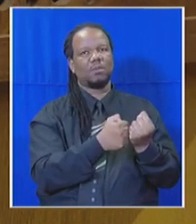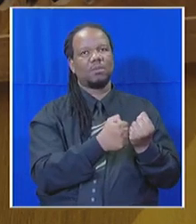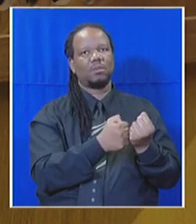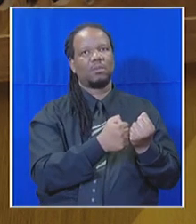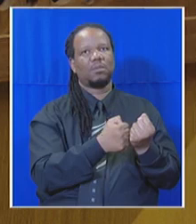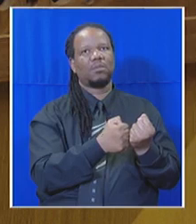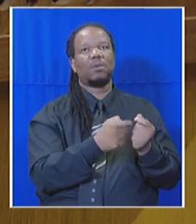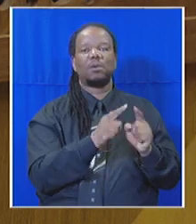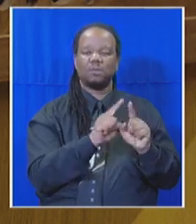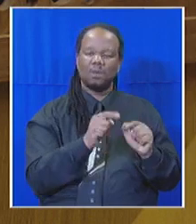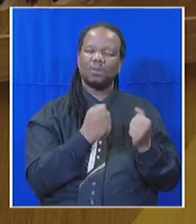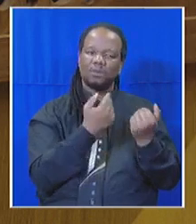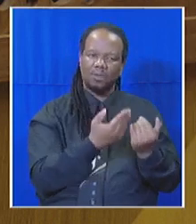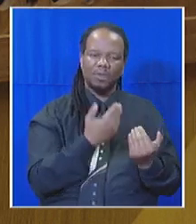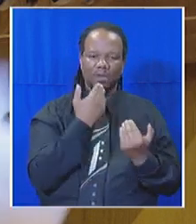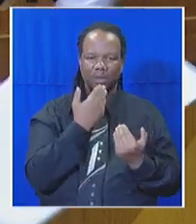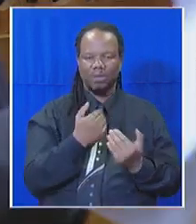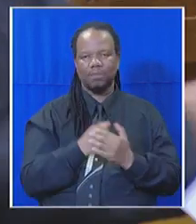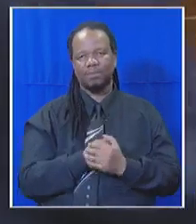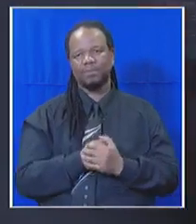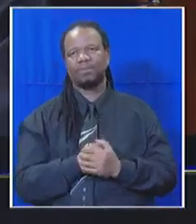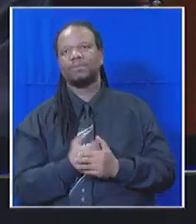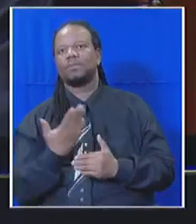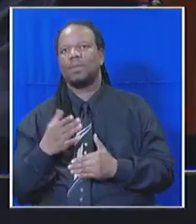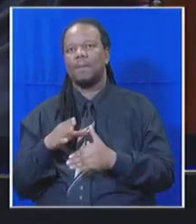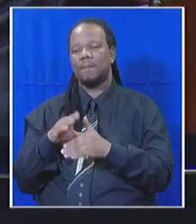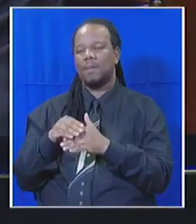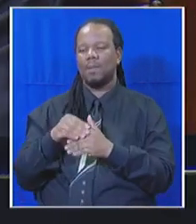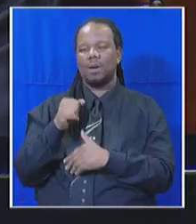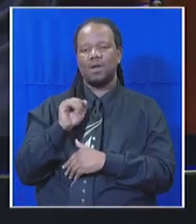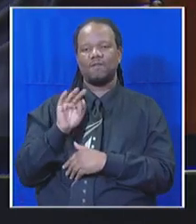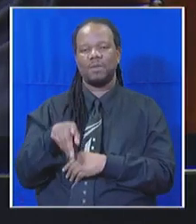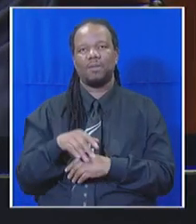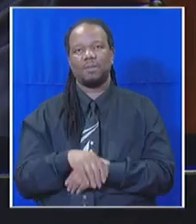this BBR process. Thank you very much. Thank you, honorable member. The IFP.